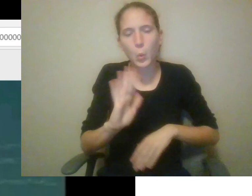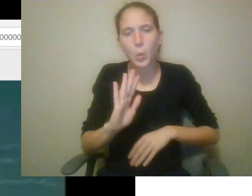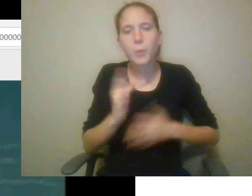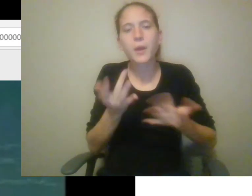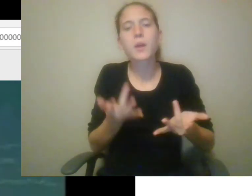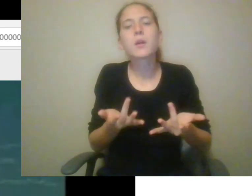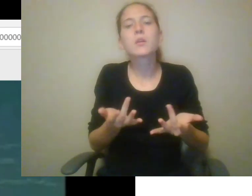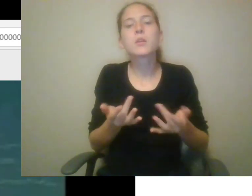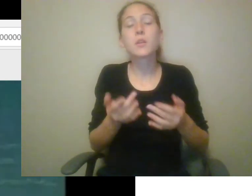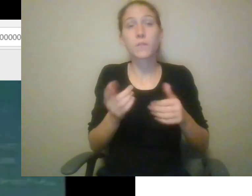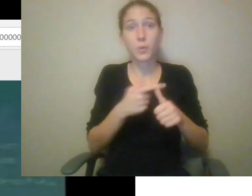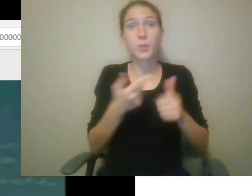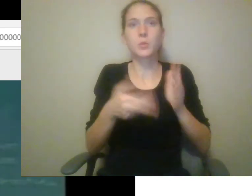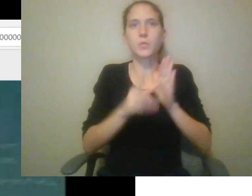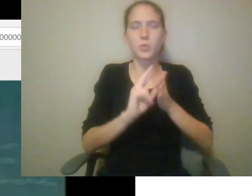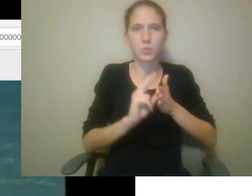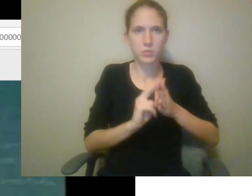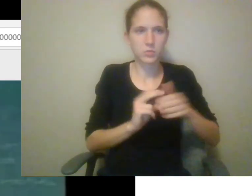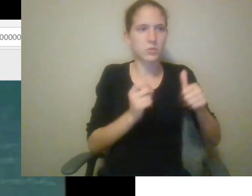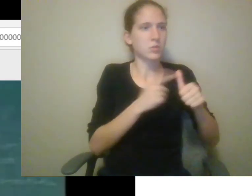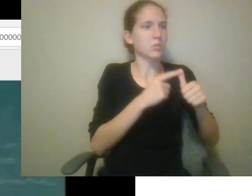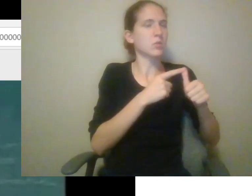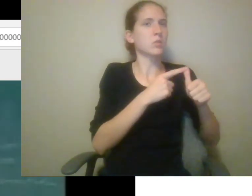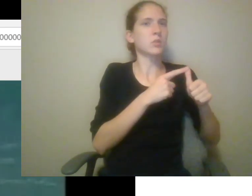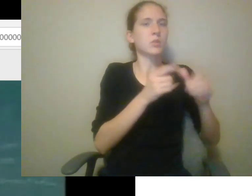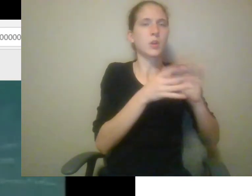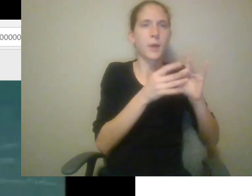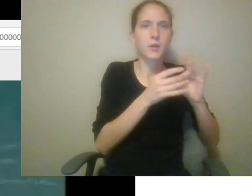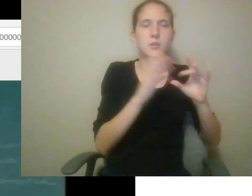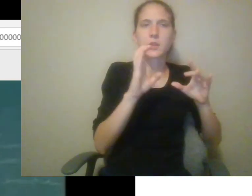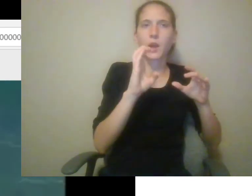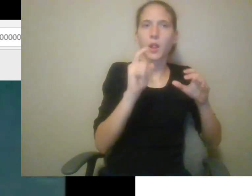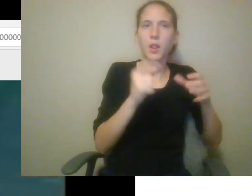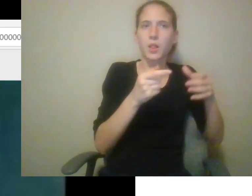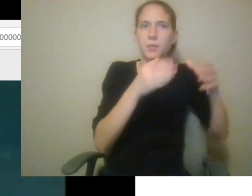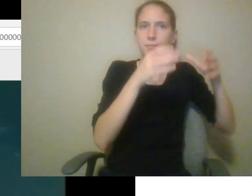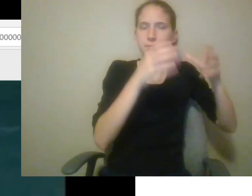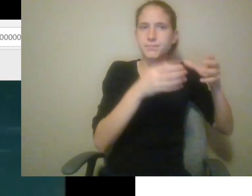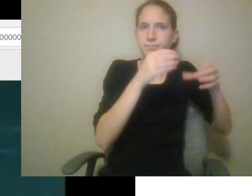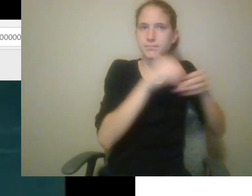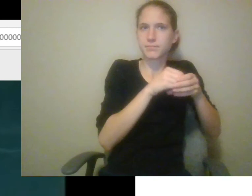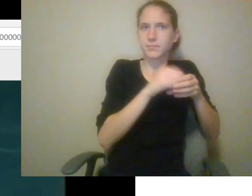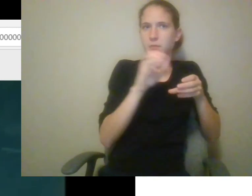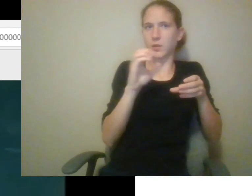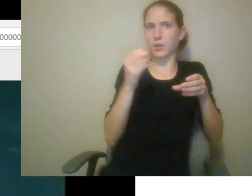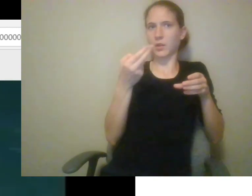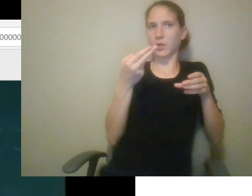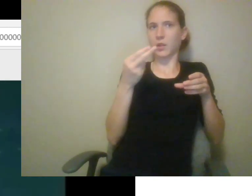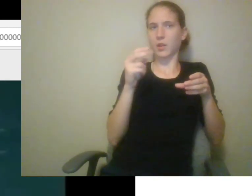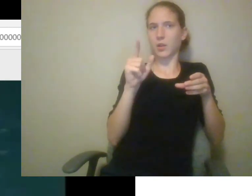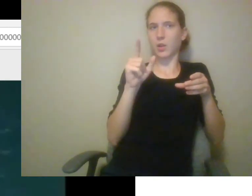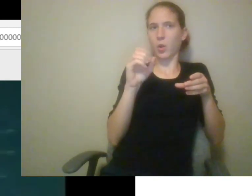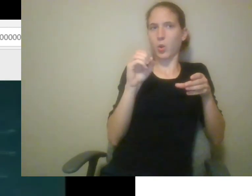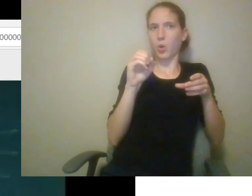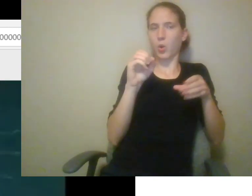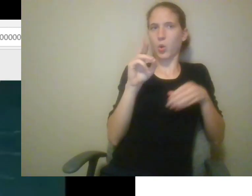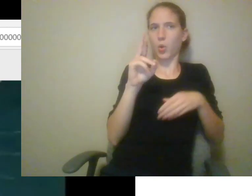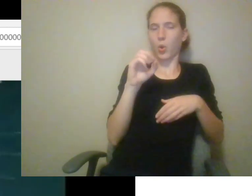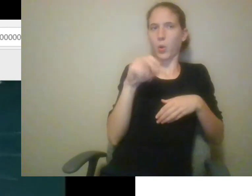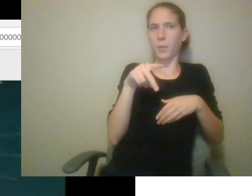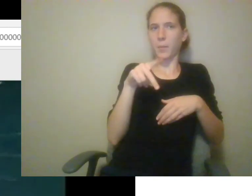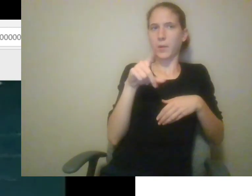did today is we were able to get through and talk about chloroplasts and photosynthesis. We were able to go through and begin our discussion of diffusion